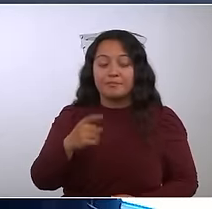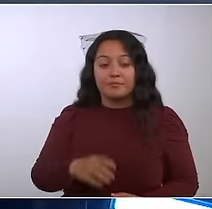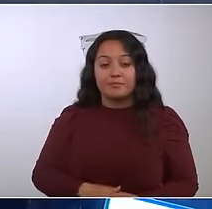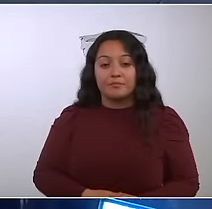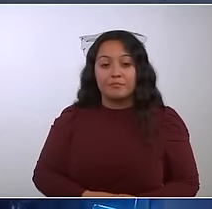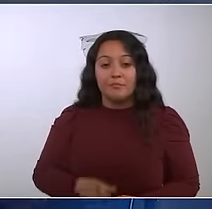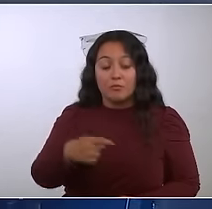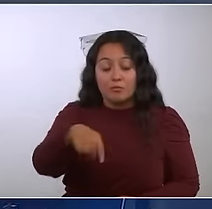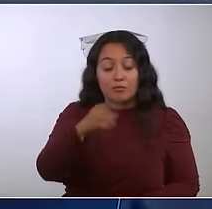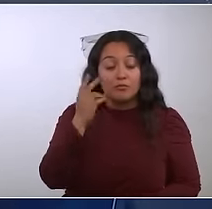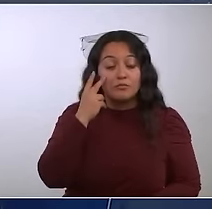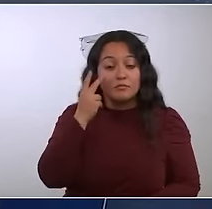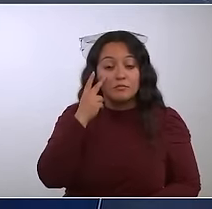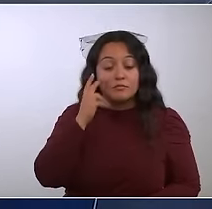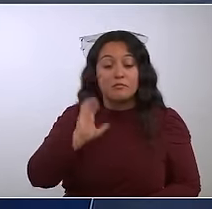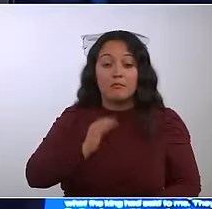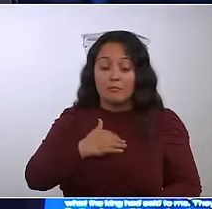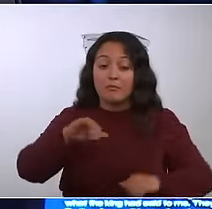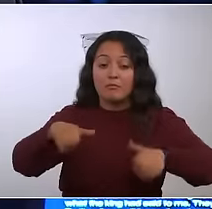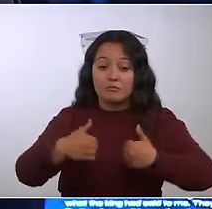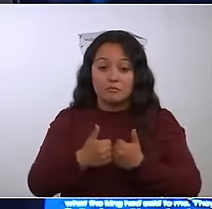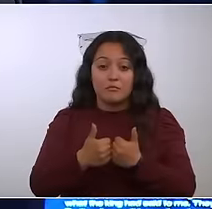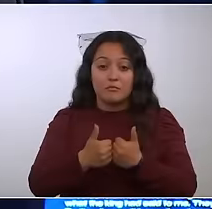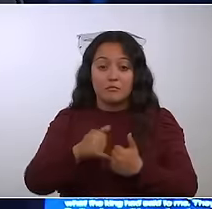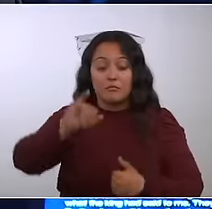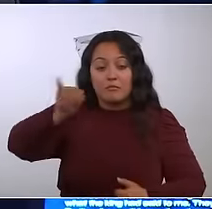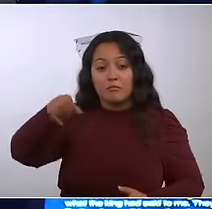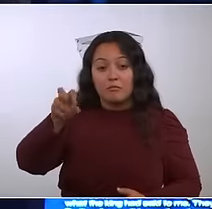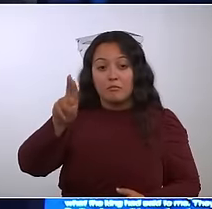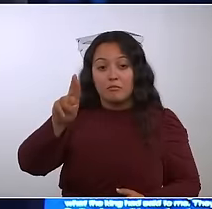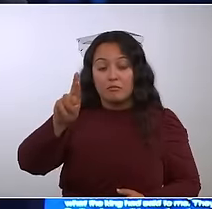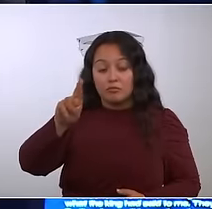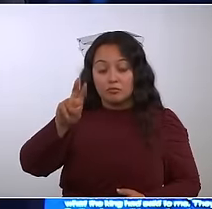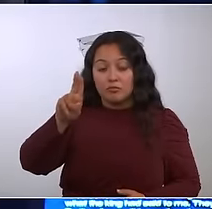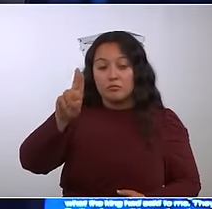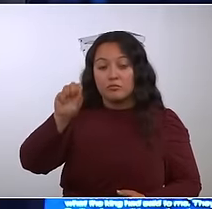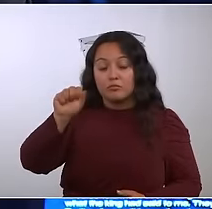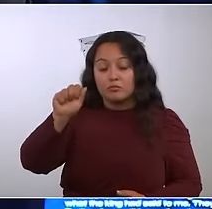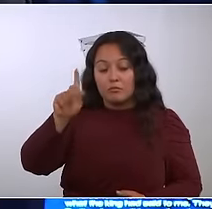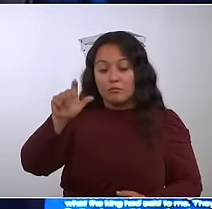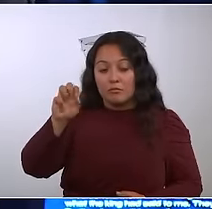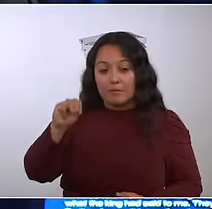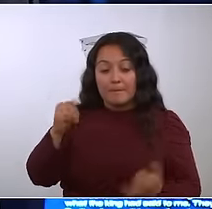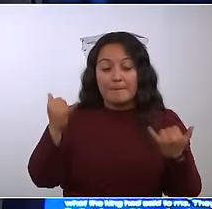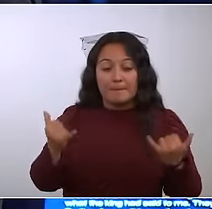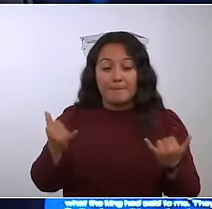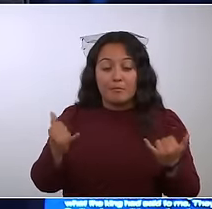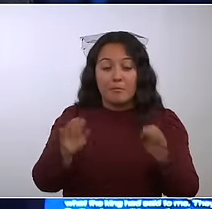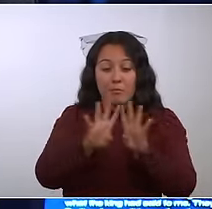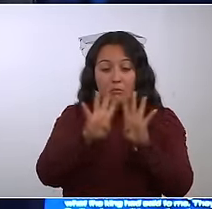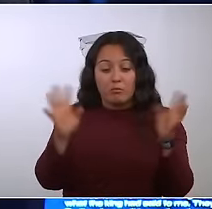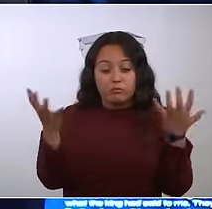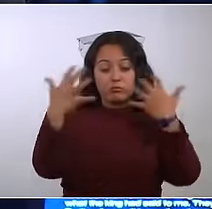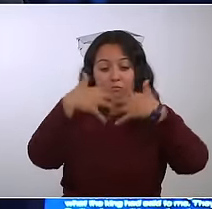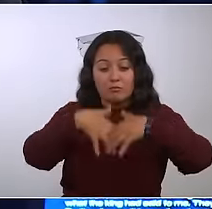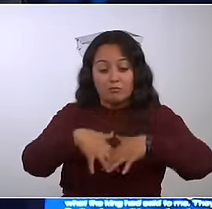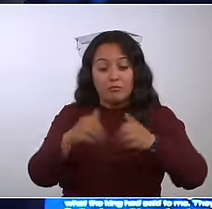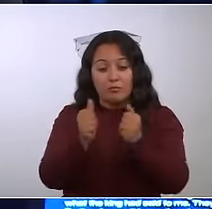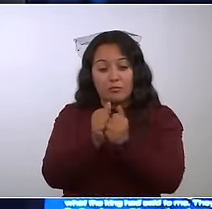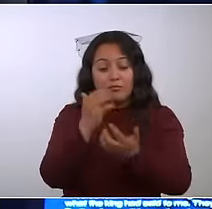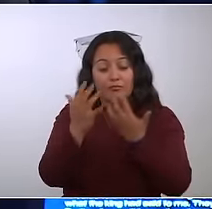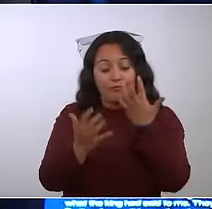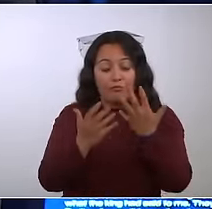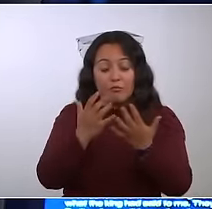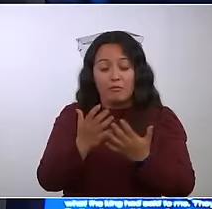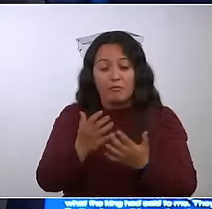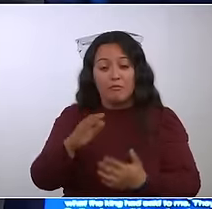see the trouble that we're in? Vosotros veis el mal en que Jerusalem estamos. Lies in ruins. Jerusalén está desierta. Its gates have been burned with fire. Y sus puertas consumidas por